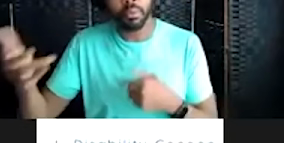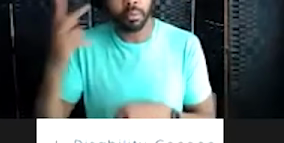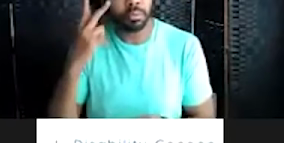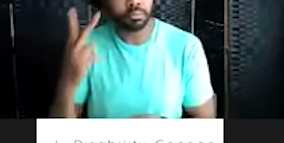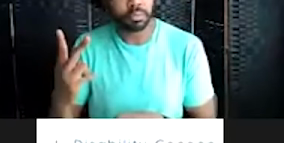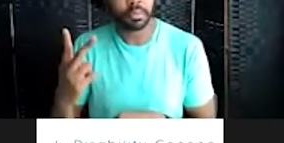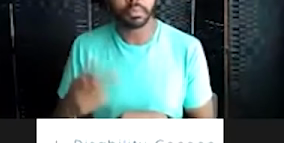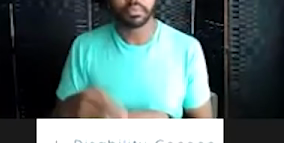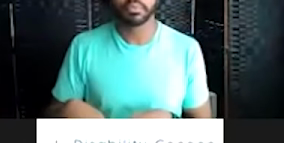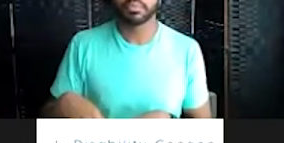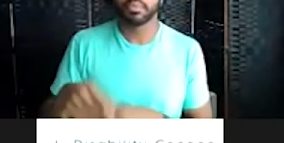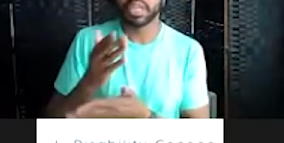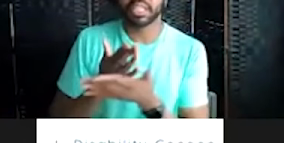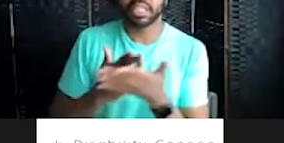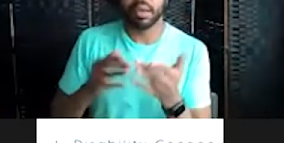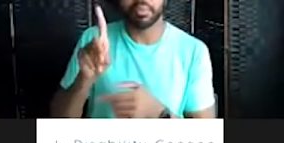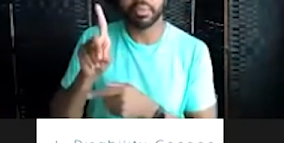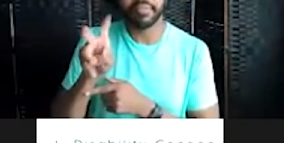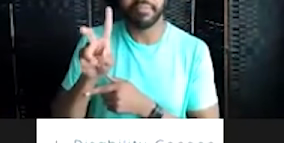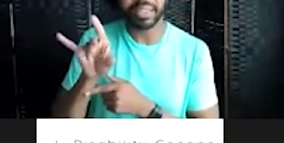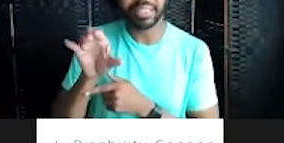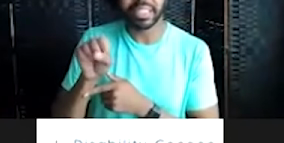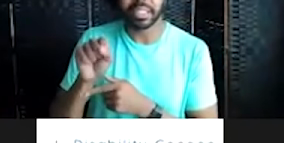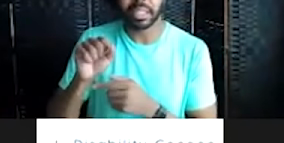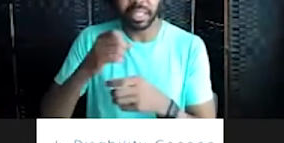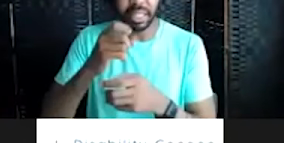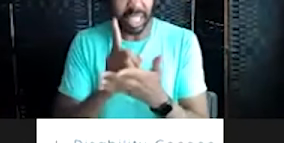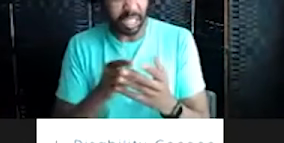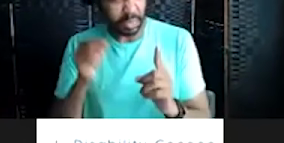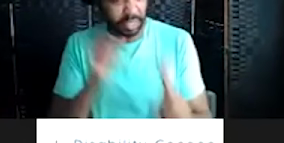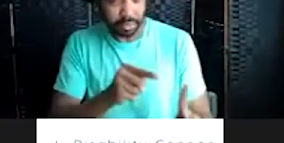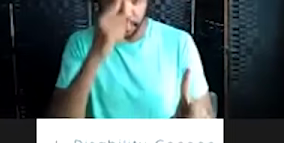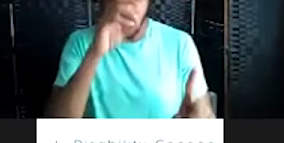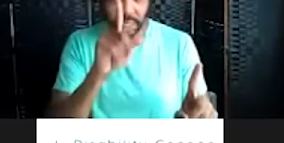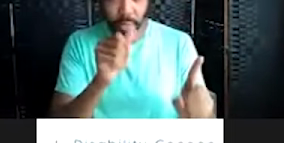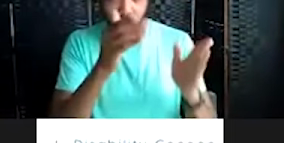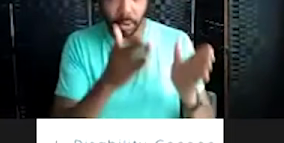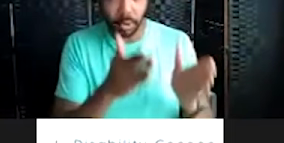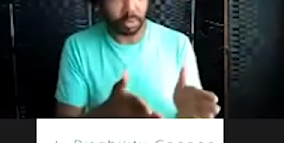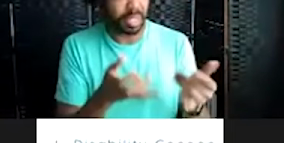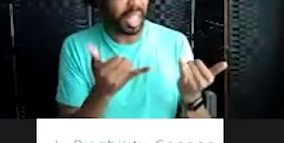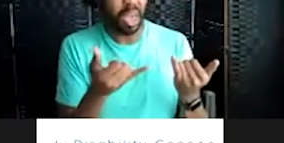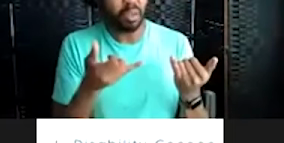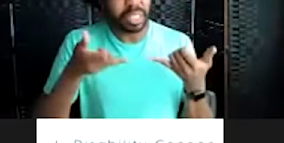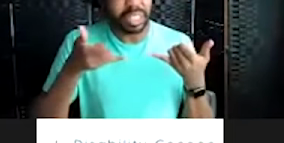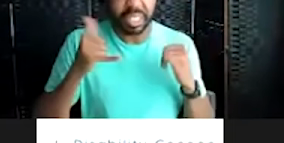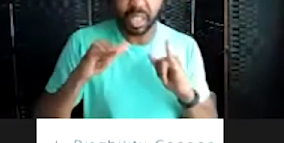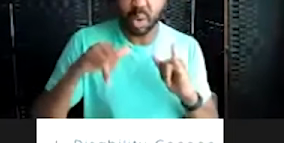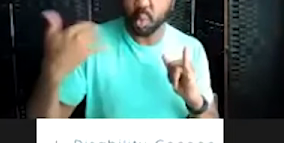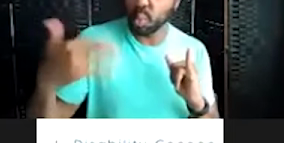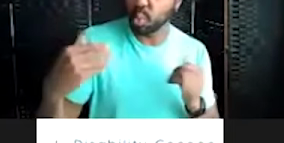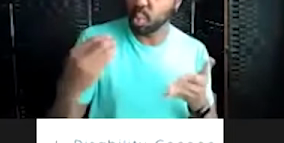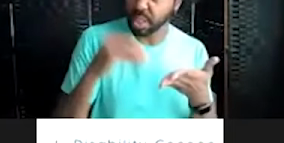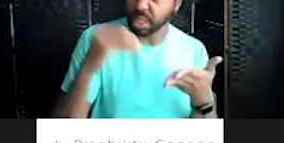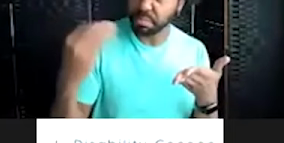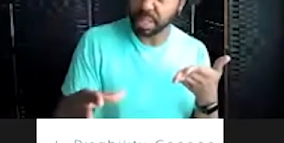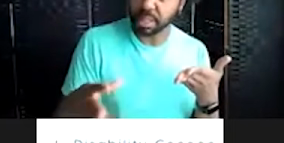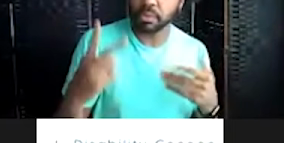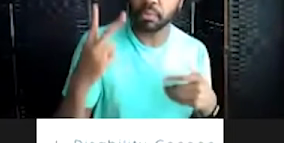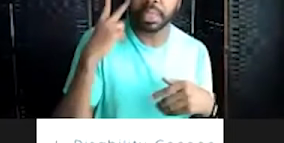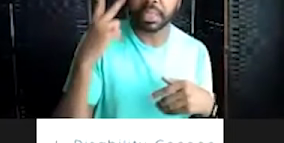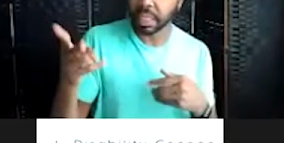of the devices that were designed specifically for people with disabilities, even now still tend to be quite expensive, some of these mainstream technologies that can